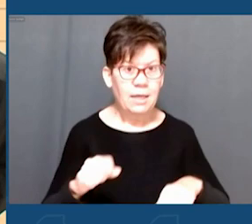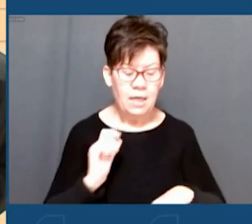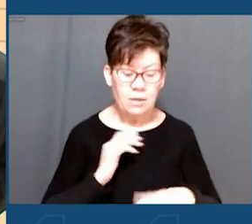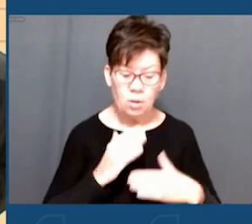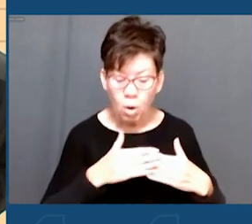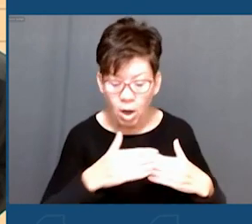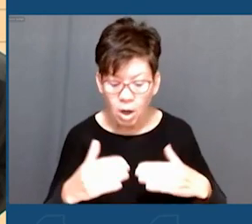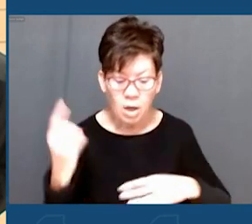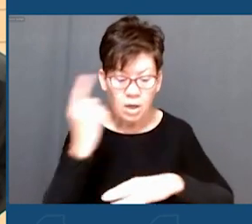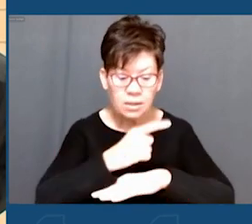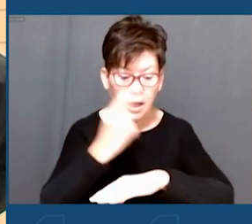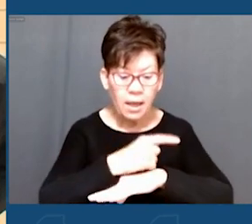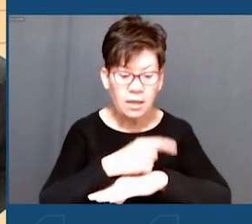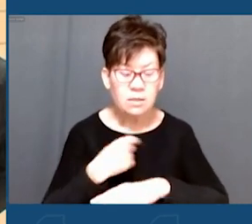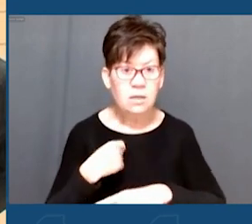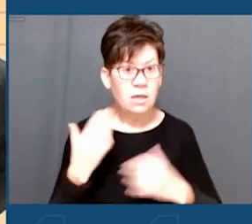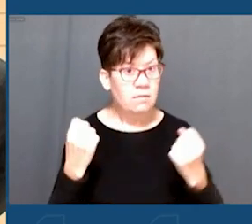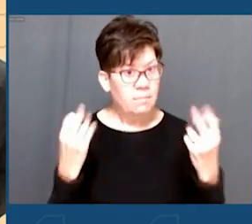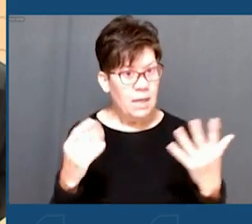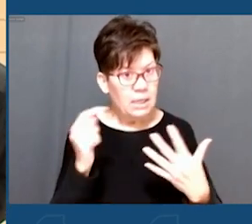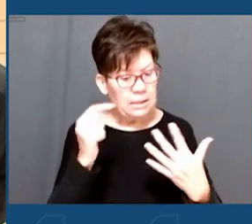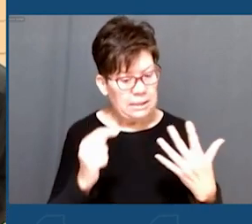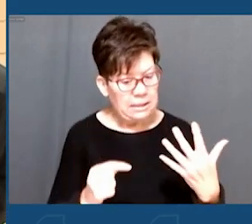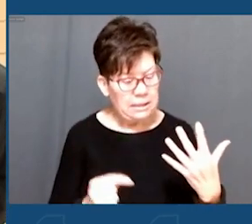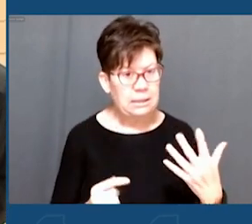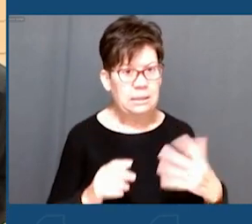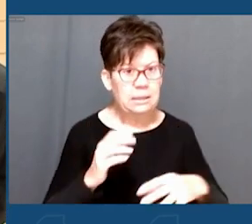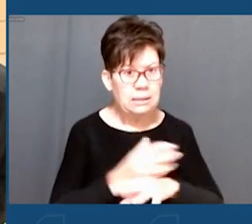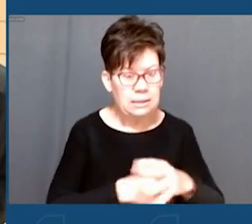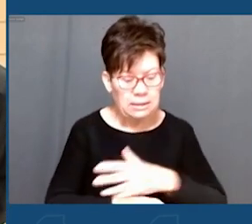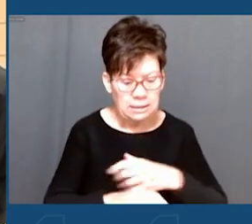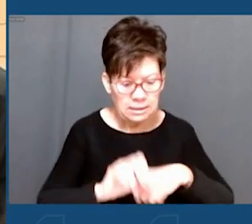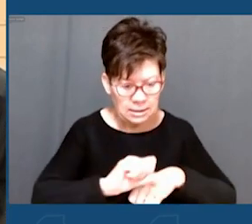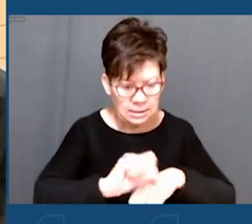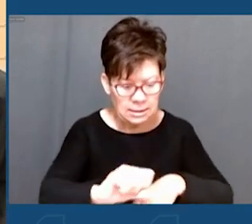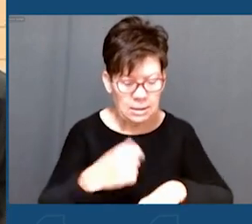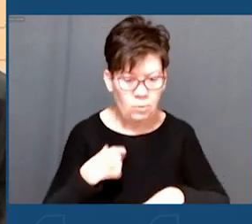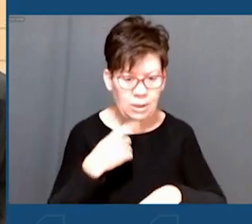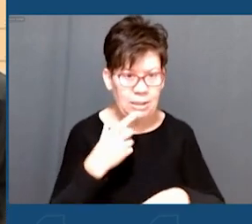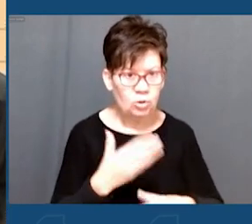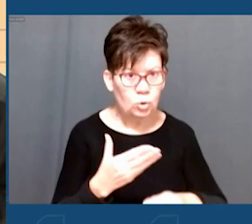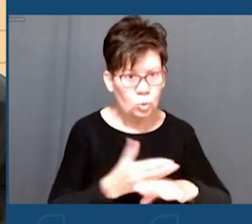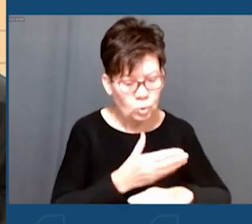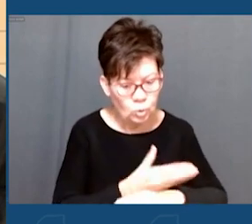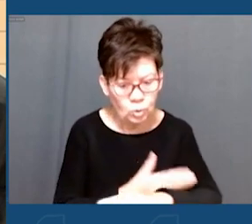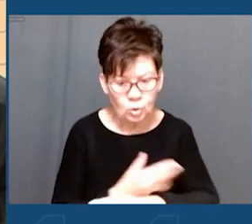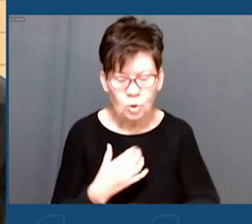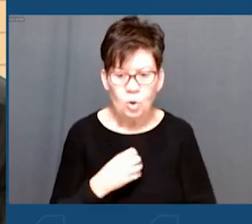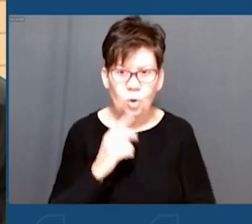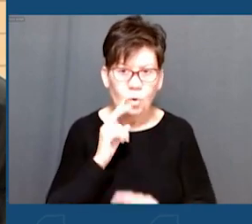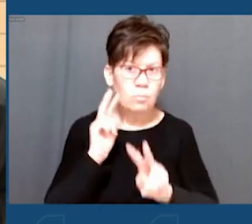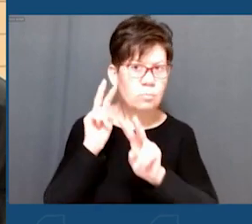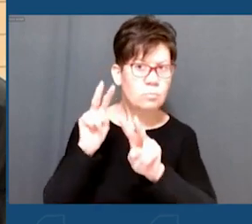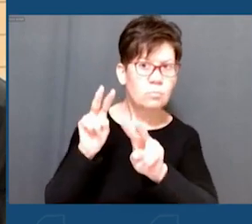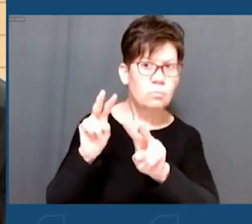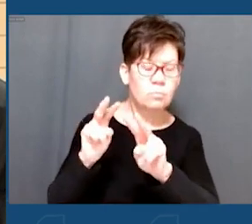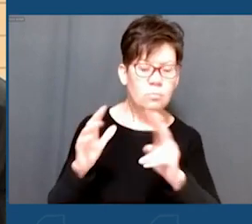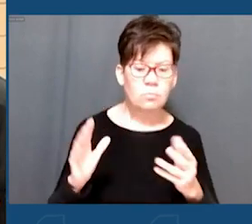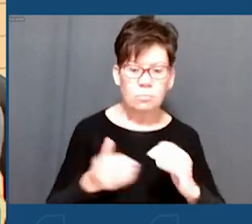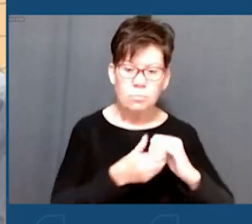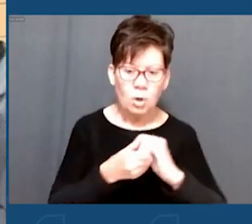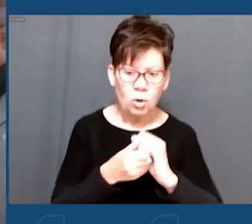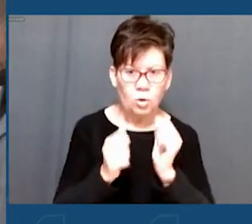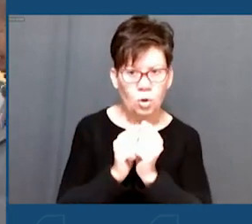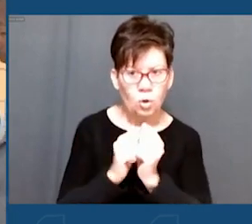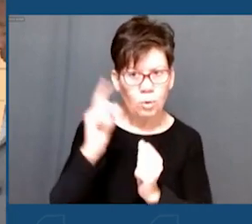our resiliency here in Rockaway and making sure we're dealing with the repairs that are needed also. So I'm looking forward to working and being a partner. Thank you. Very much,